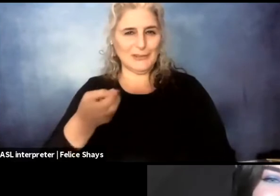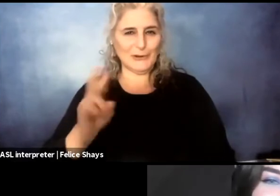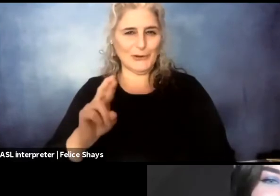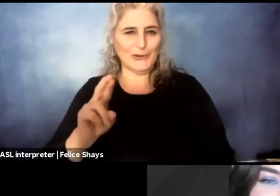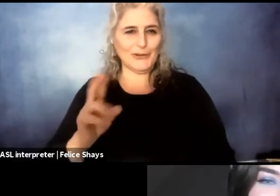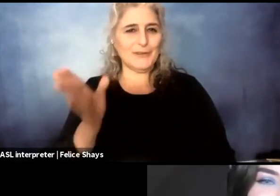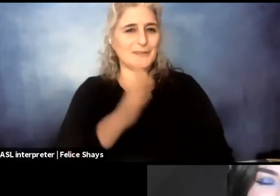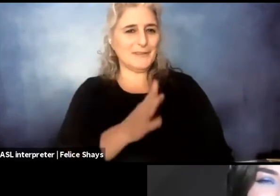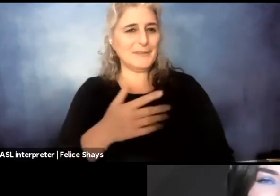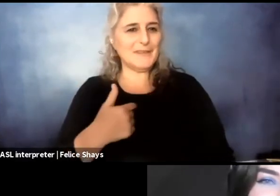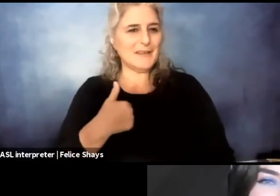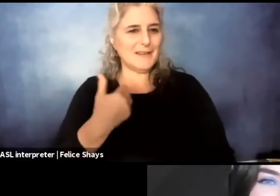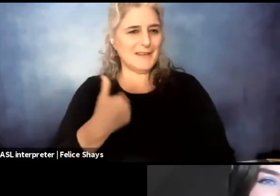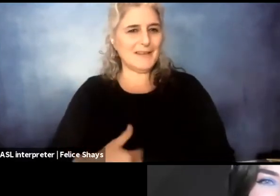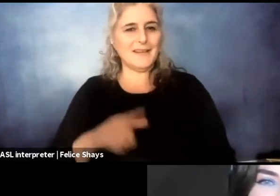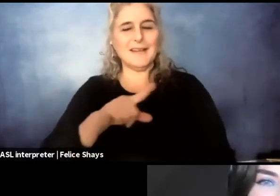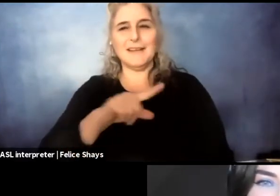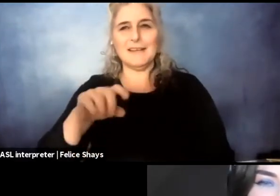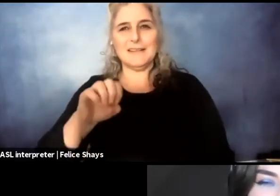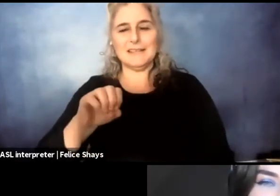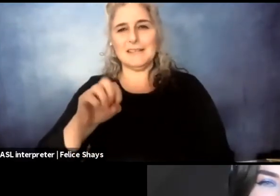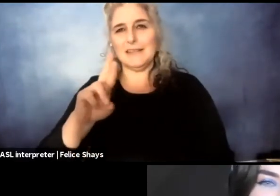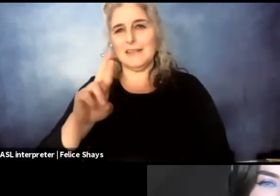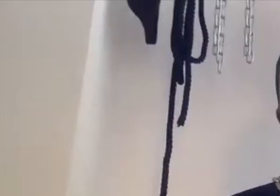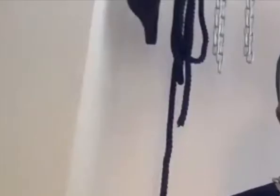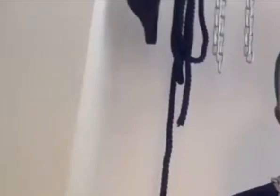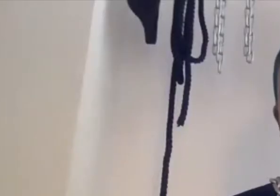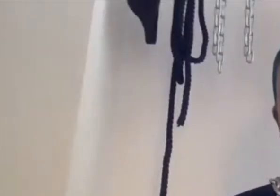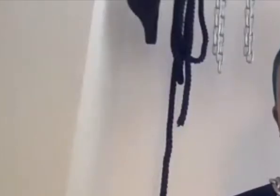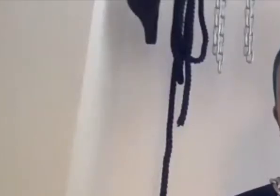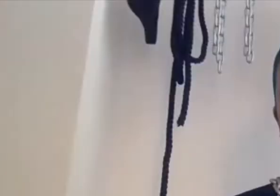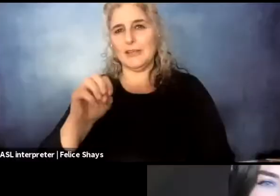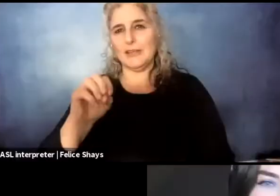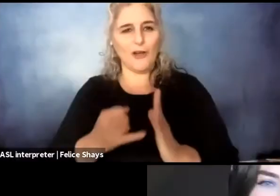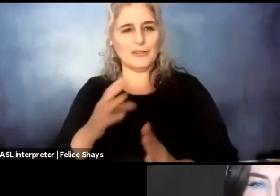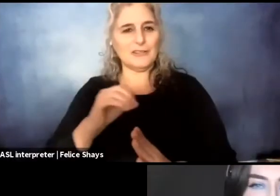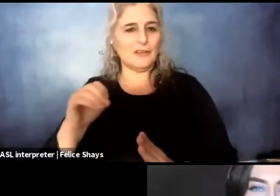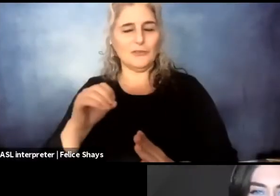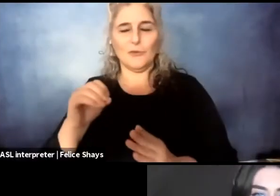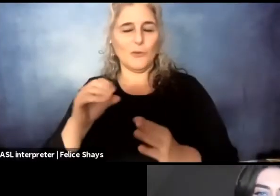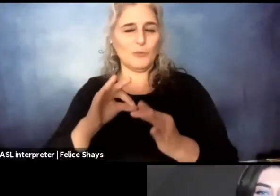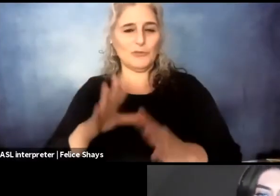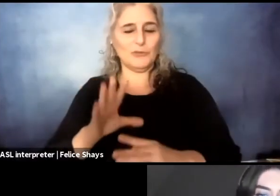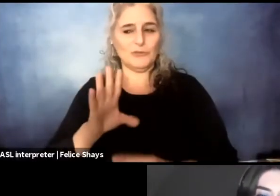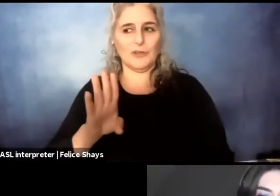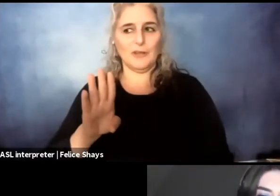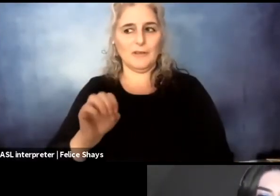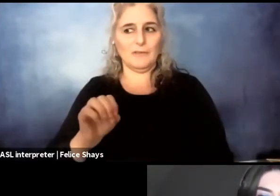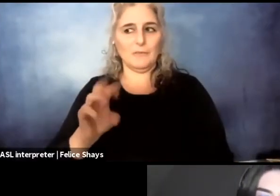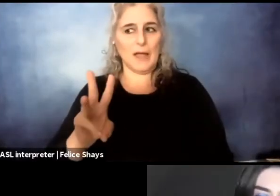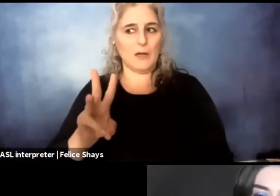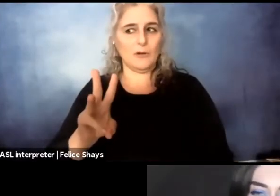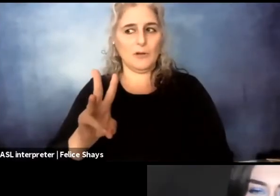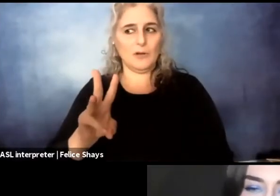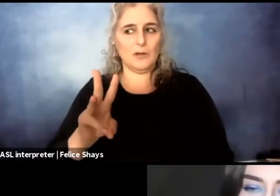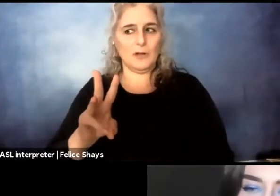And I am Z Royale, artist and co-producer of BOW. I'm also the communications